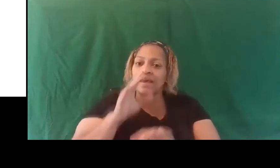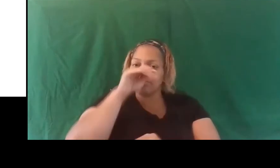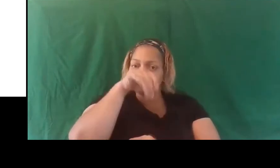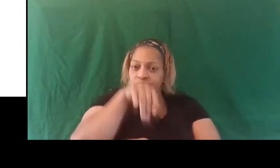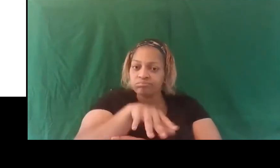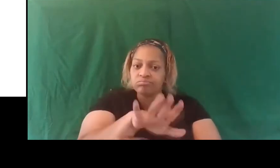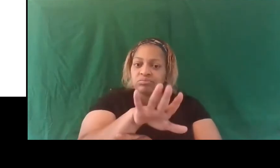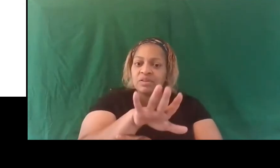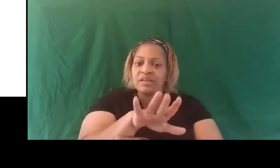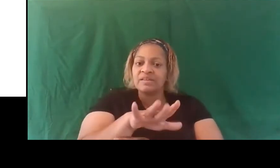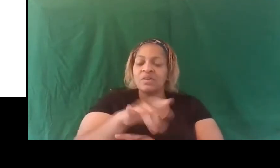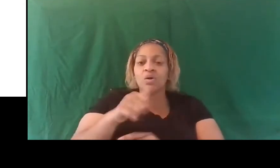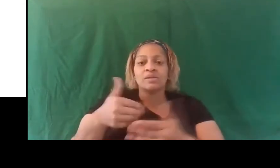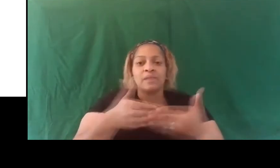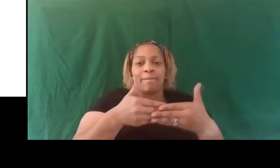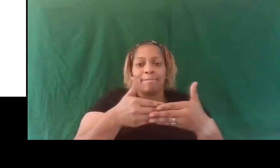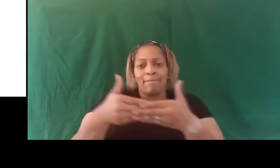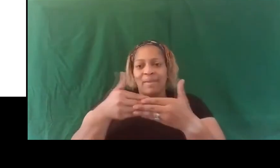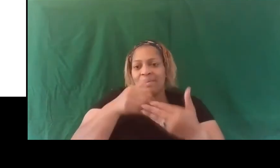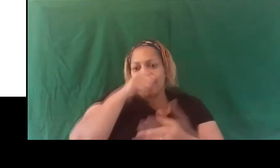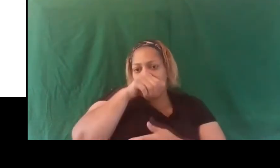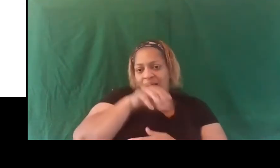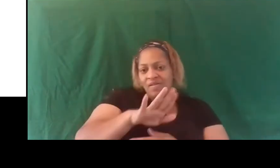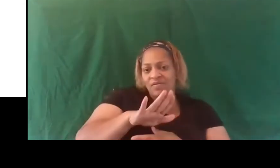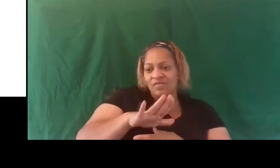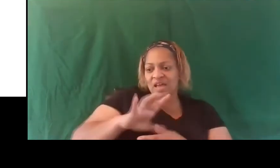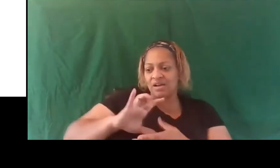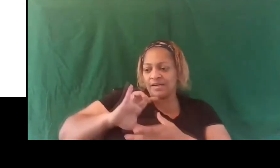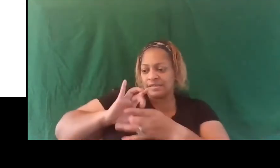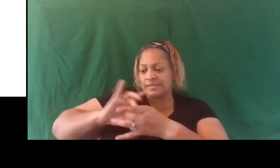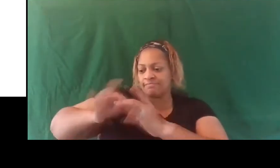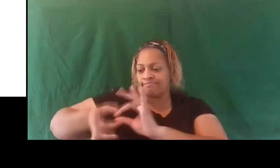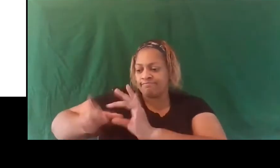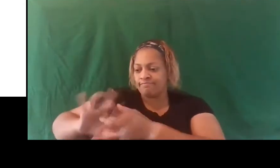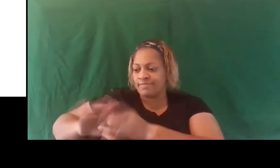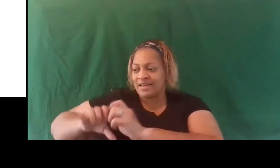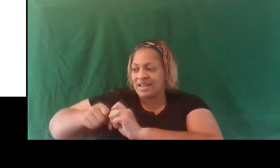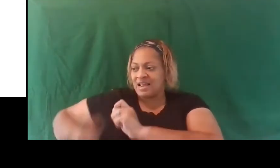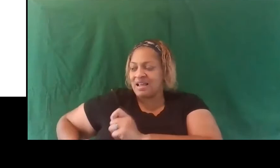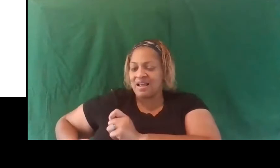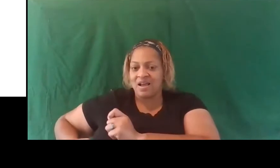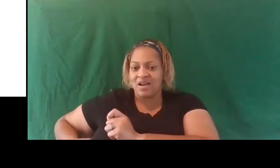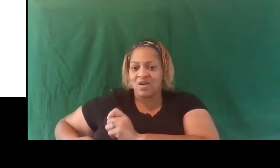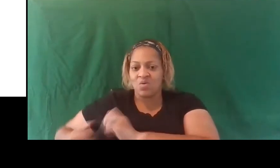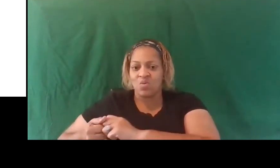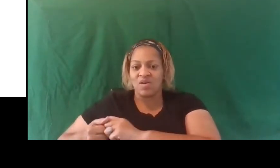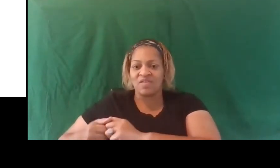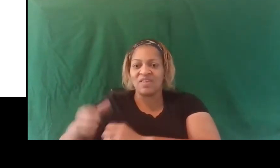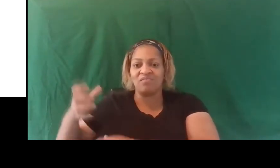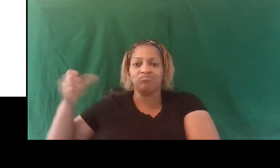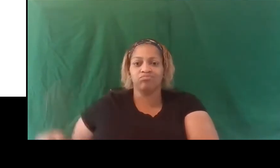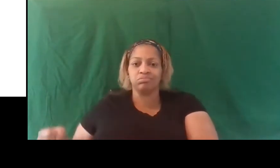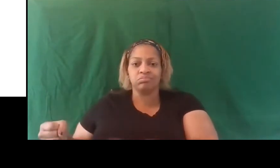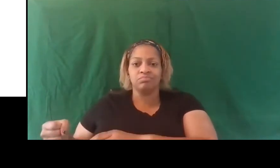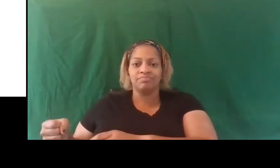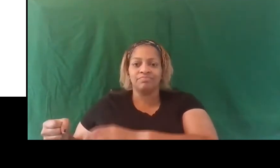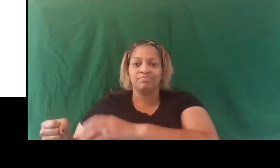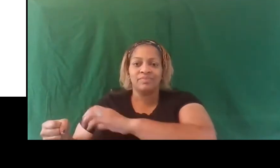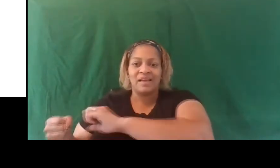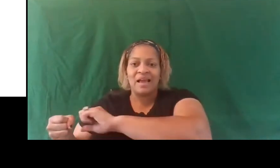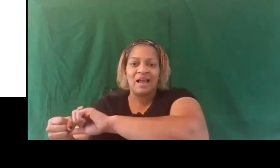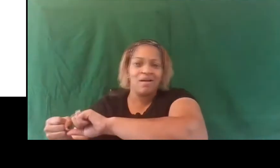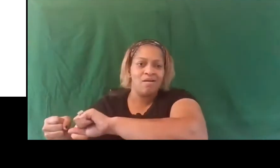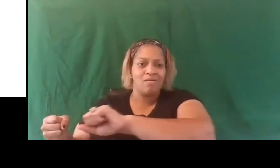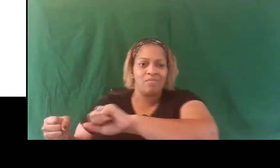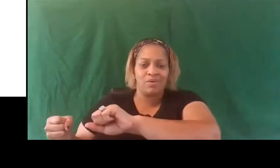with chain to the post, and the elephant is like, hey, I can't pull, hey, I can't pull, hey, I can't pull. And then as it grows,